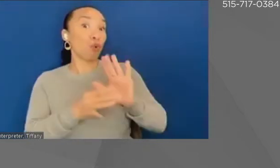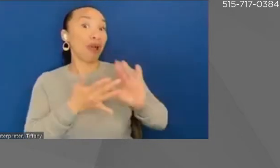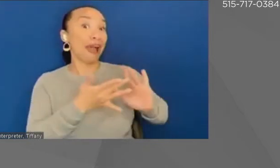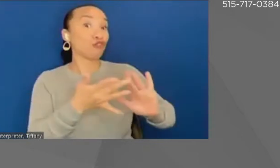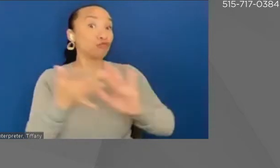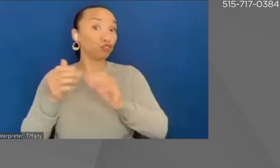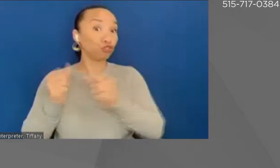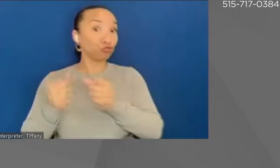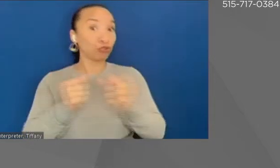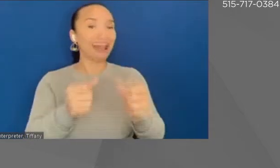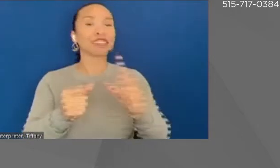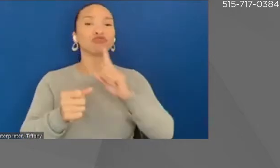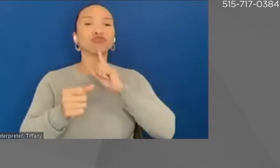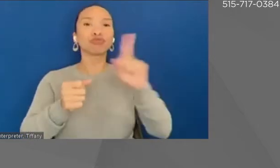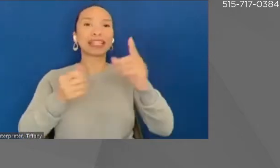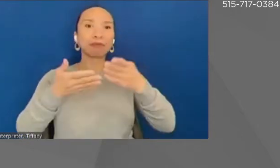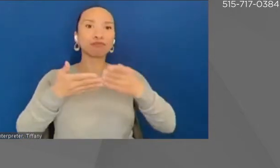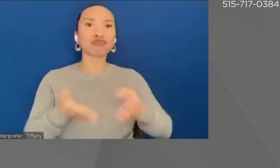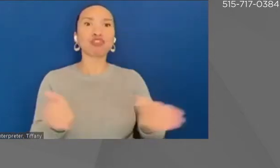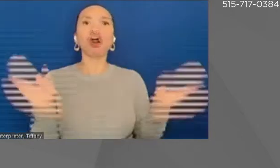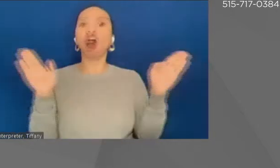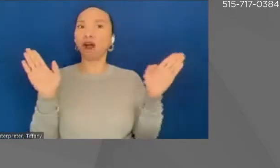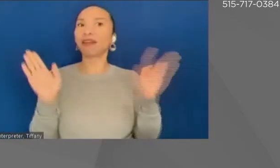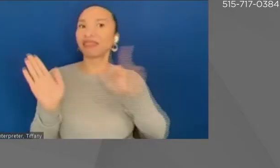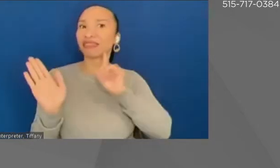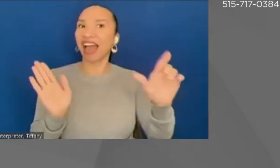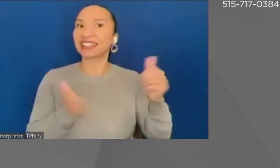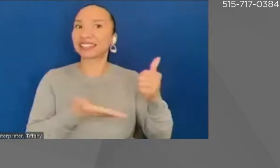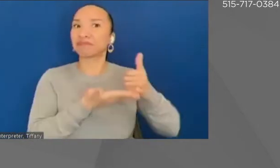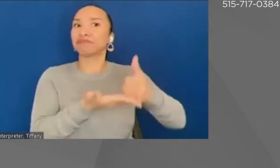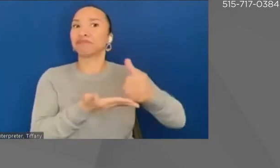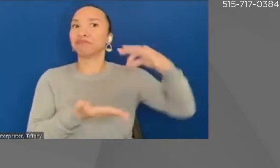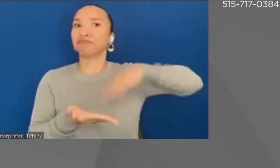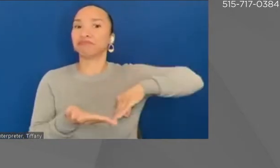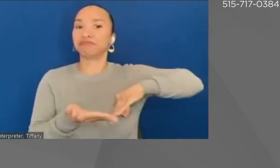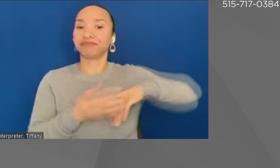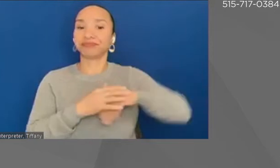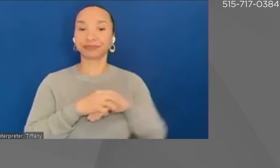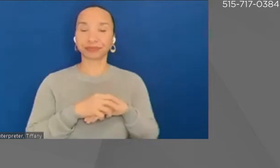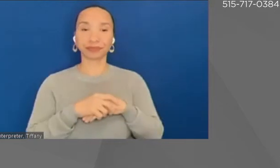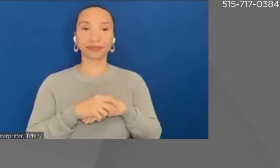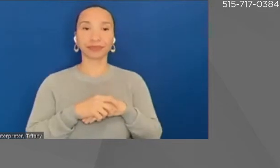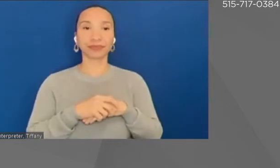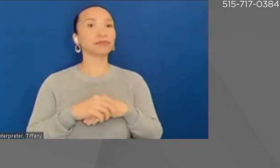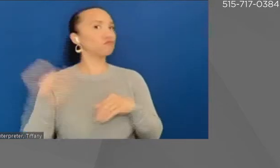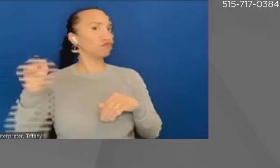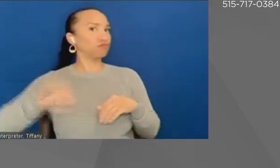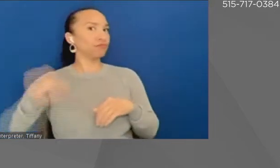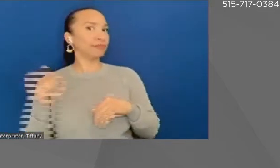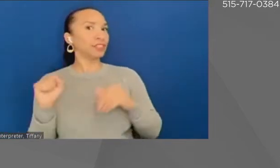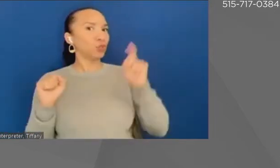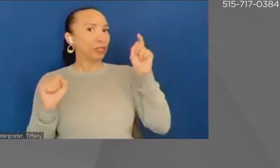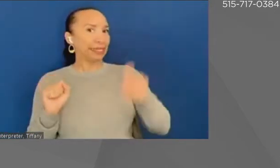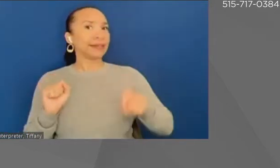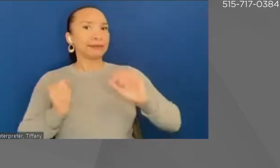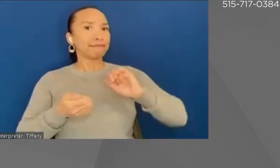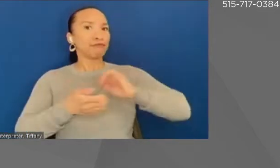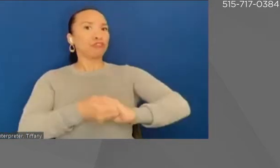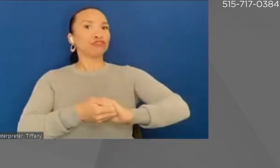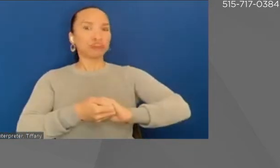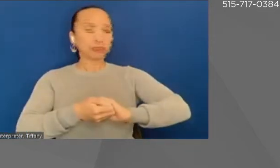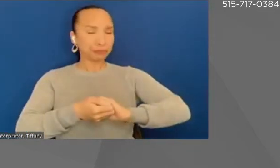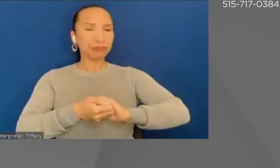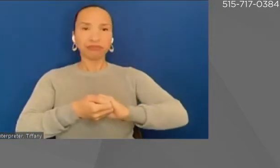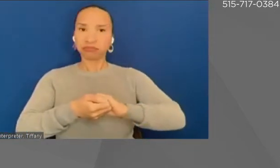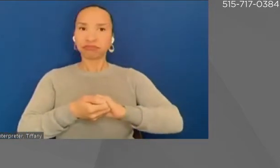broader is extremely helpful. Yeah, and unique partnerships, it sounds like, too. You want to always think about marketing or